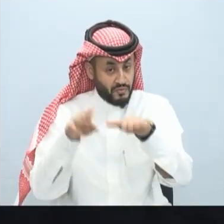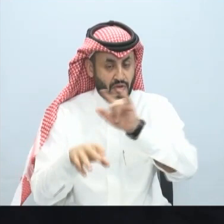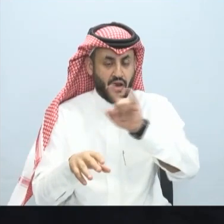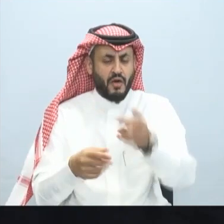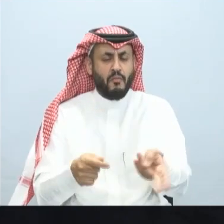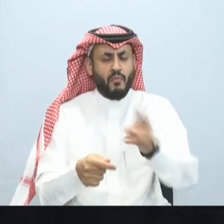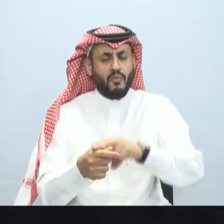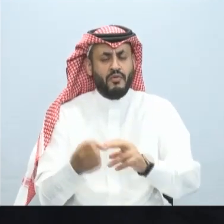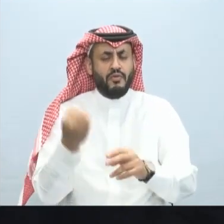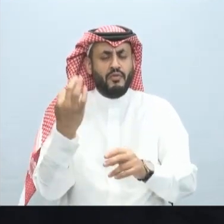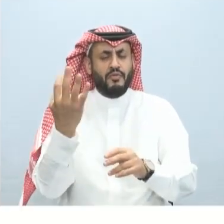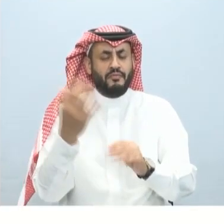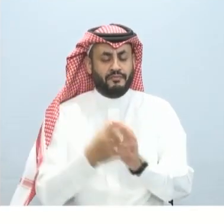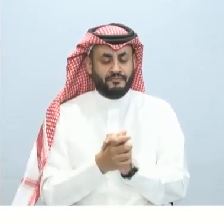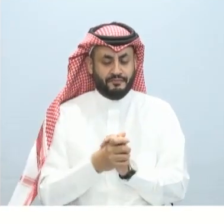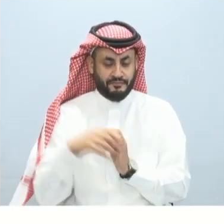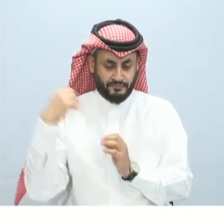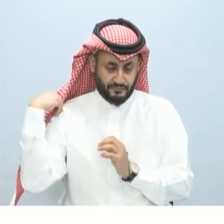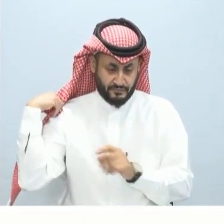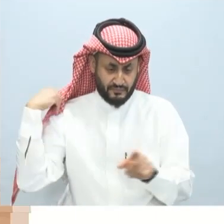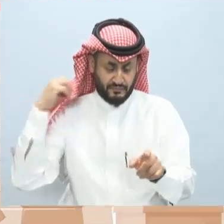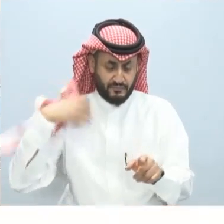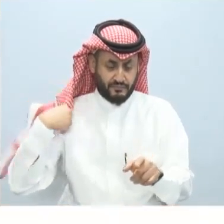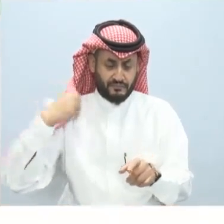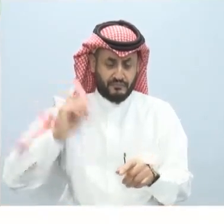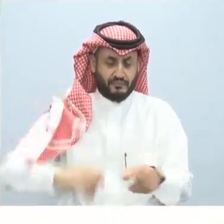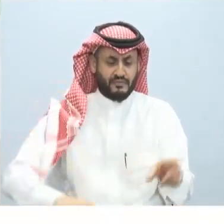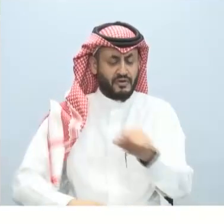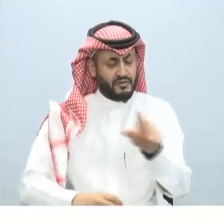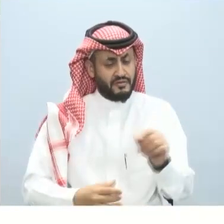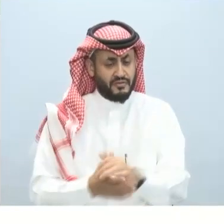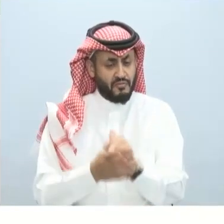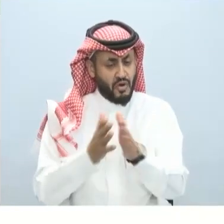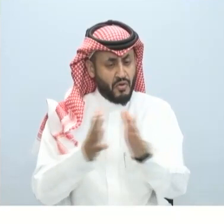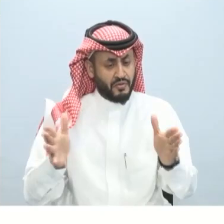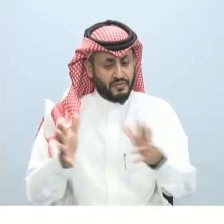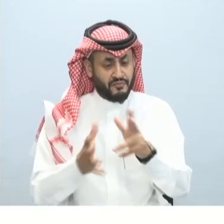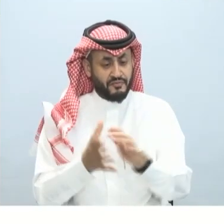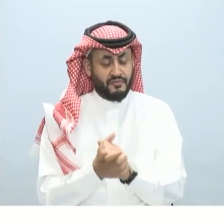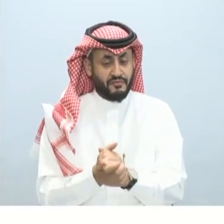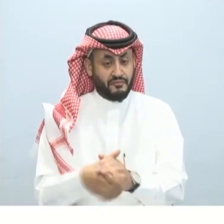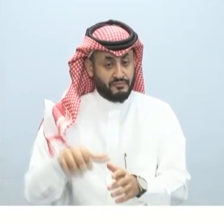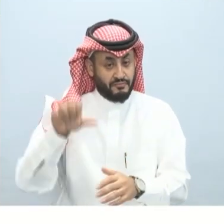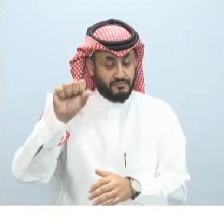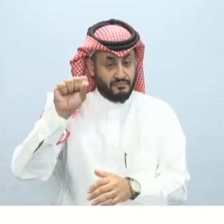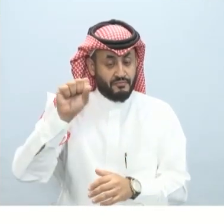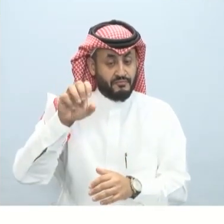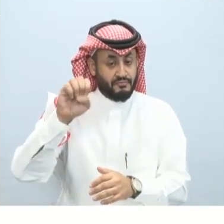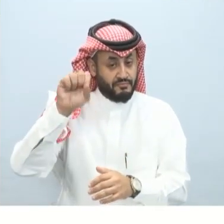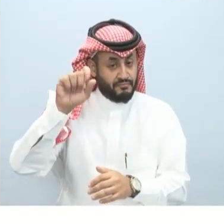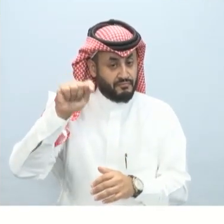two. And we have the same idea for long adjectives. You can see that we have here, we are going